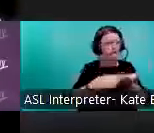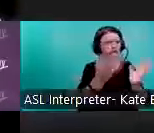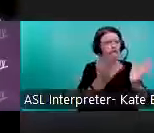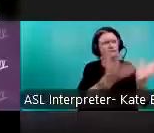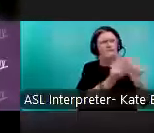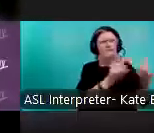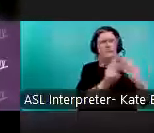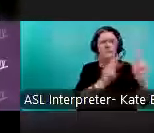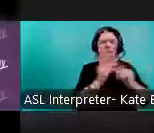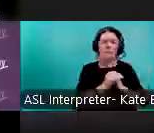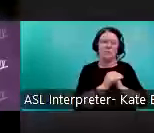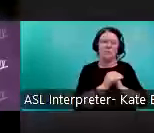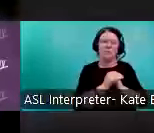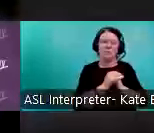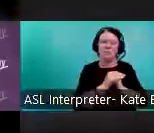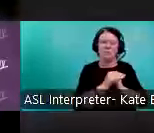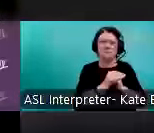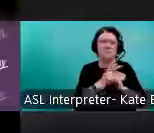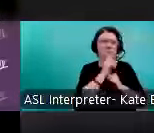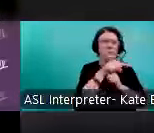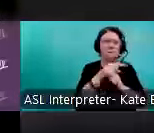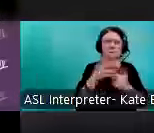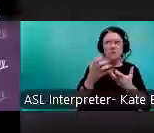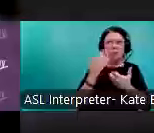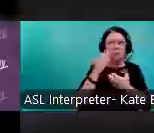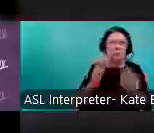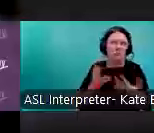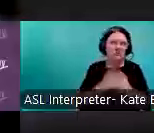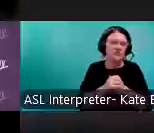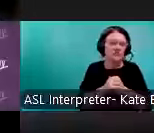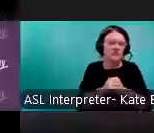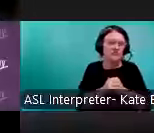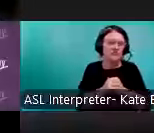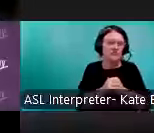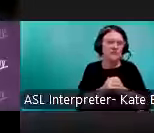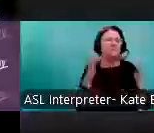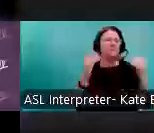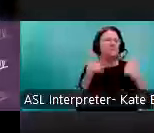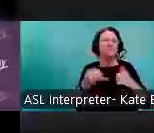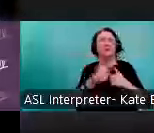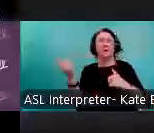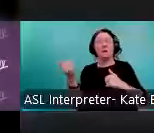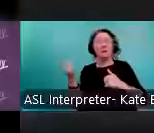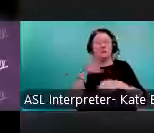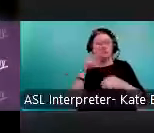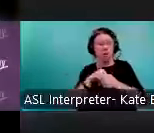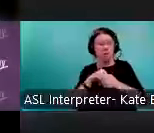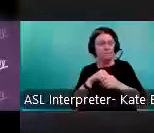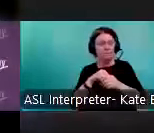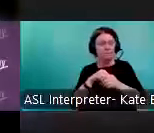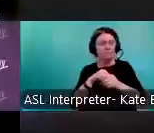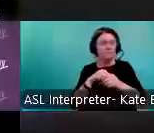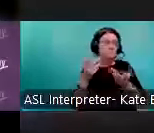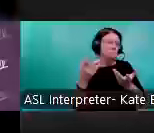people who, really are looking for information. And another great opportunity to get involved is to